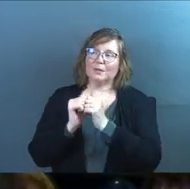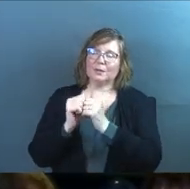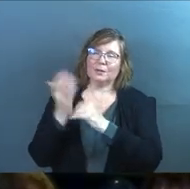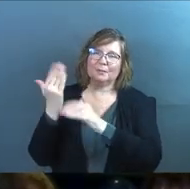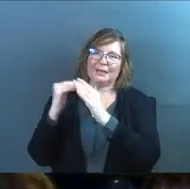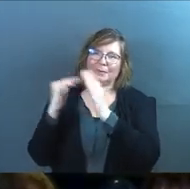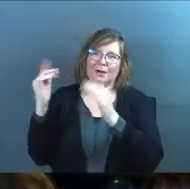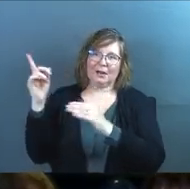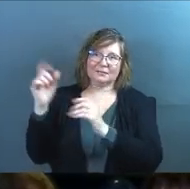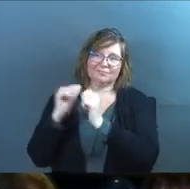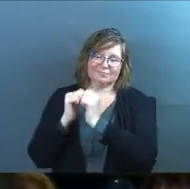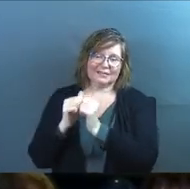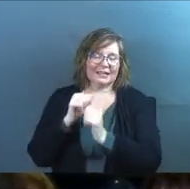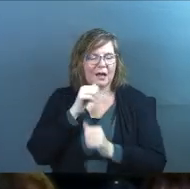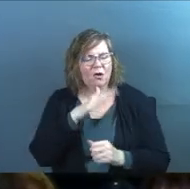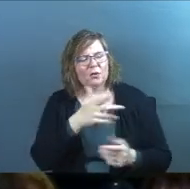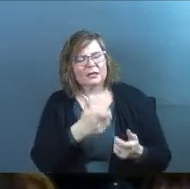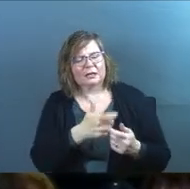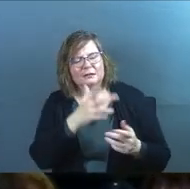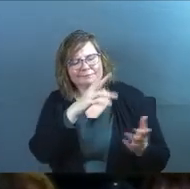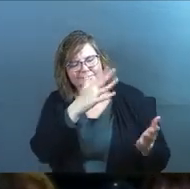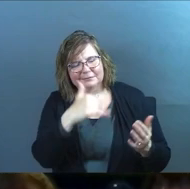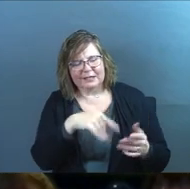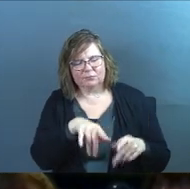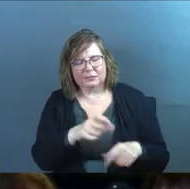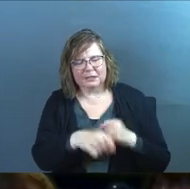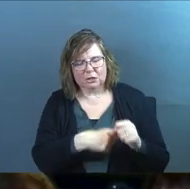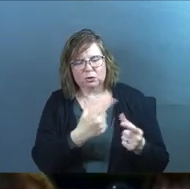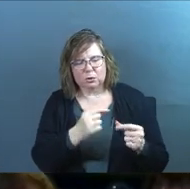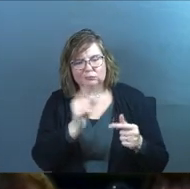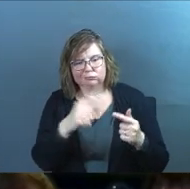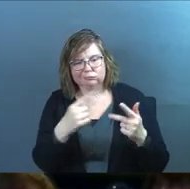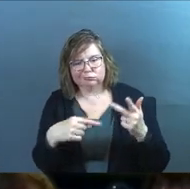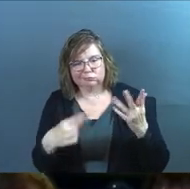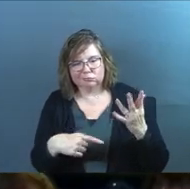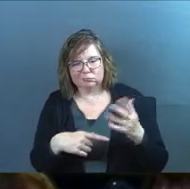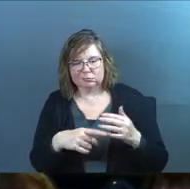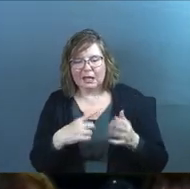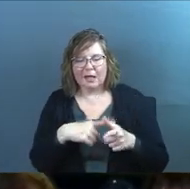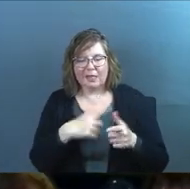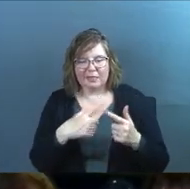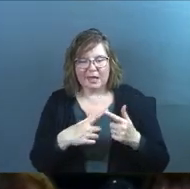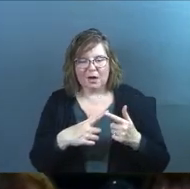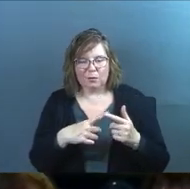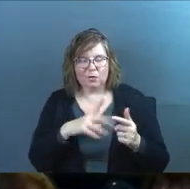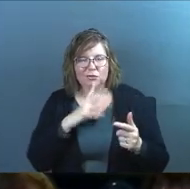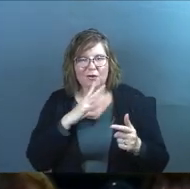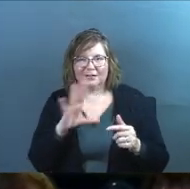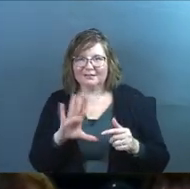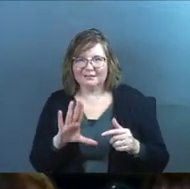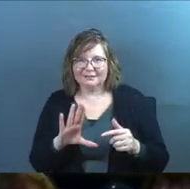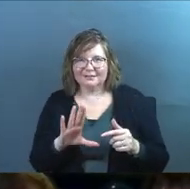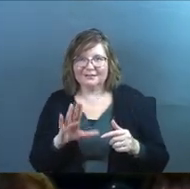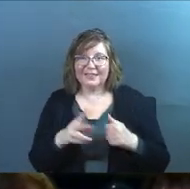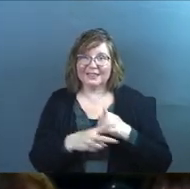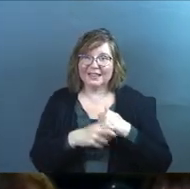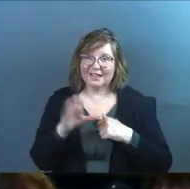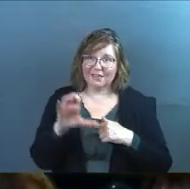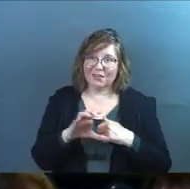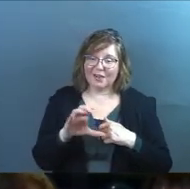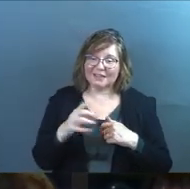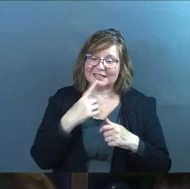in paradise. Not, hey, get this guy down. He's got to spend a couple years doing some ministry. And then we'll talk, right?